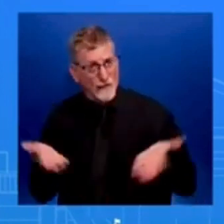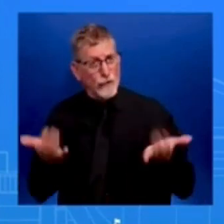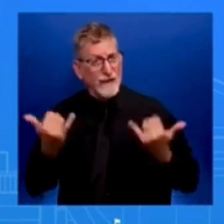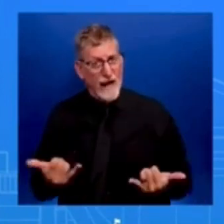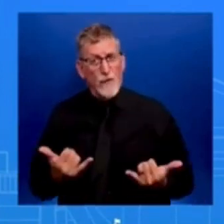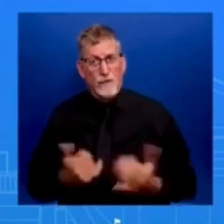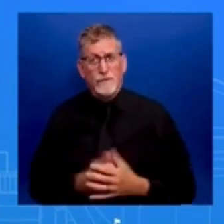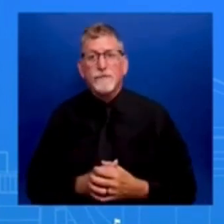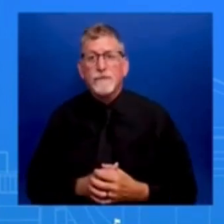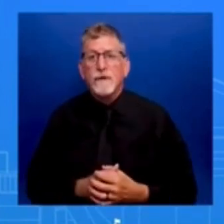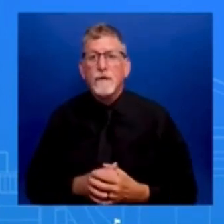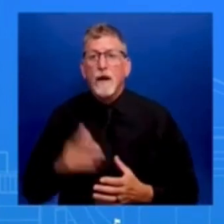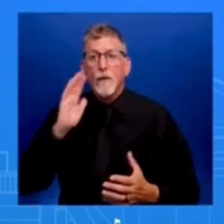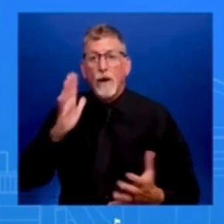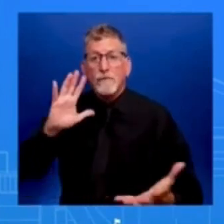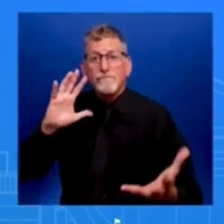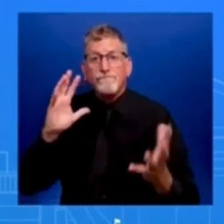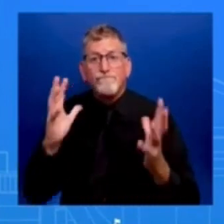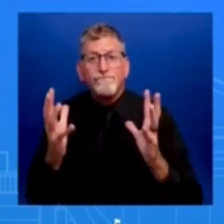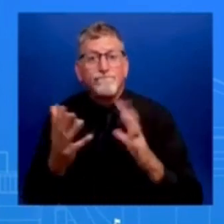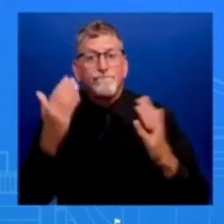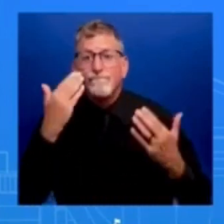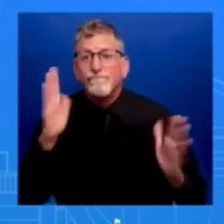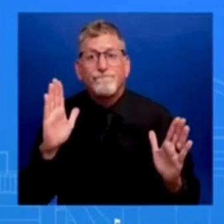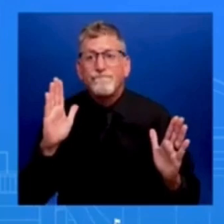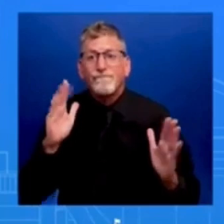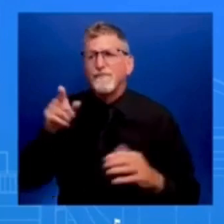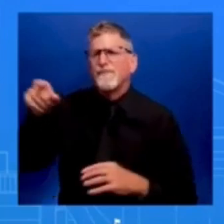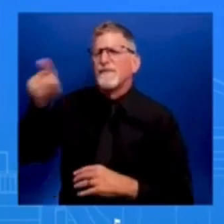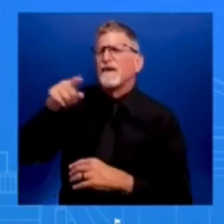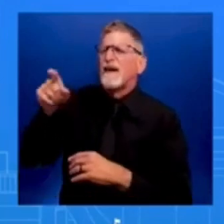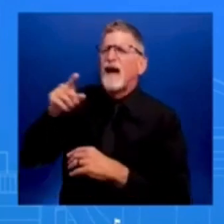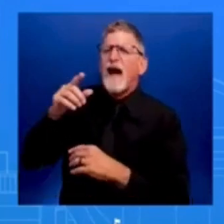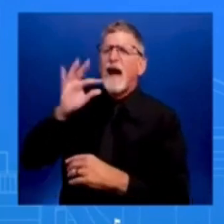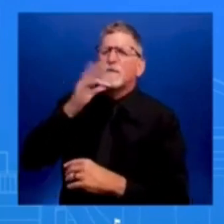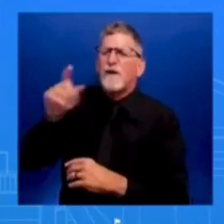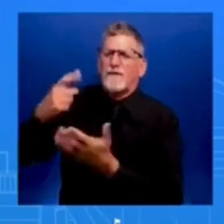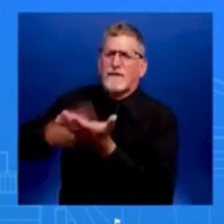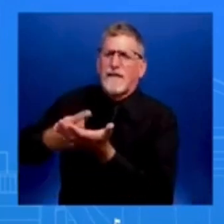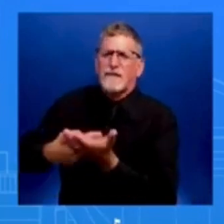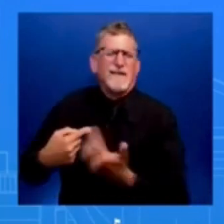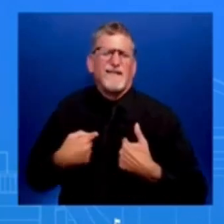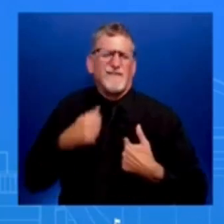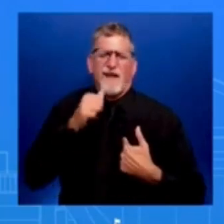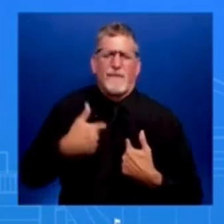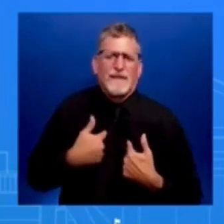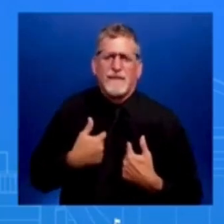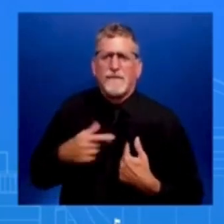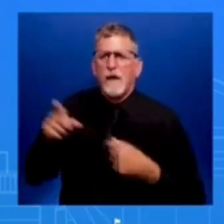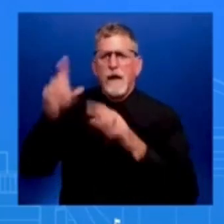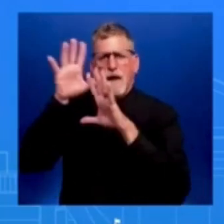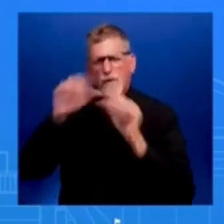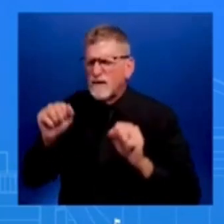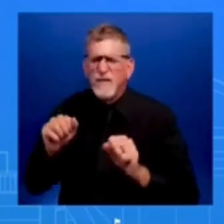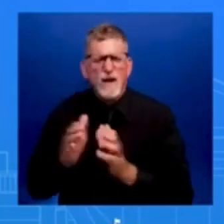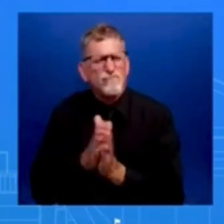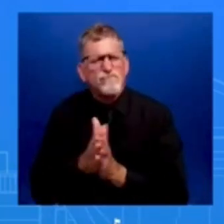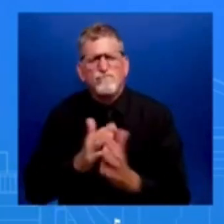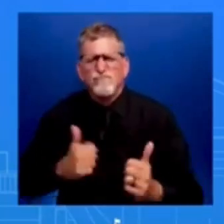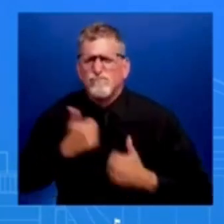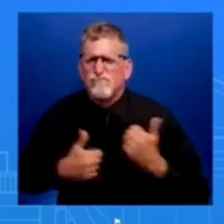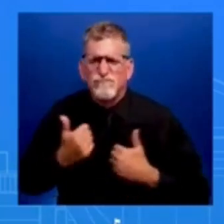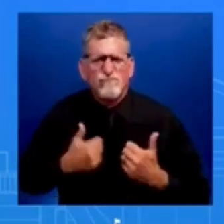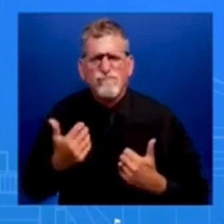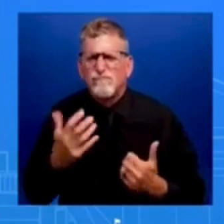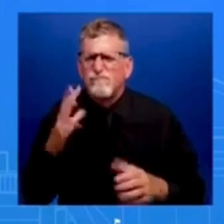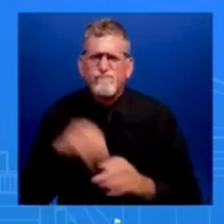that we have to do everything that we can. The president wants to be aggressive here in dealing with this issue. Yes, he announced some three important